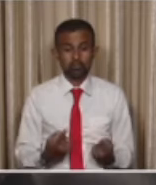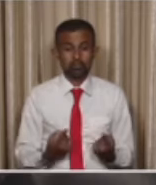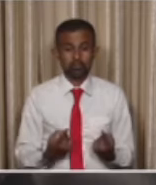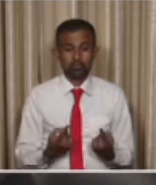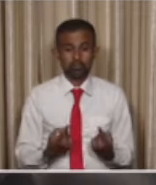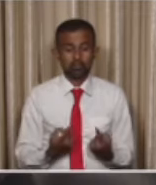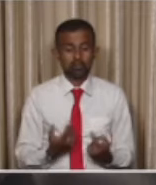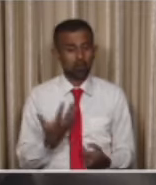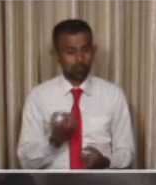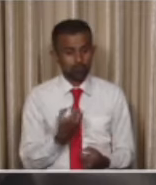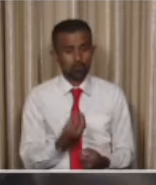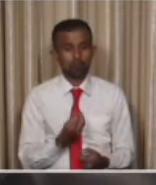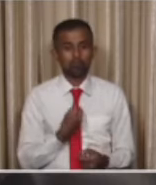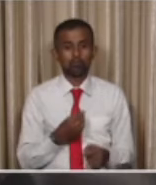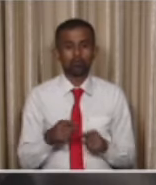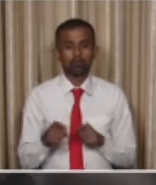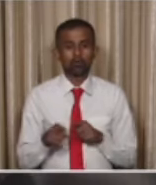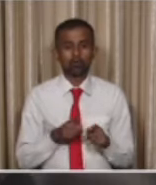today